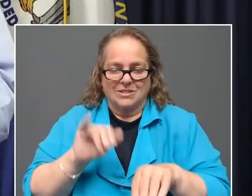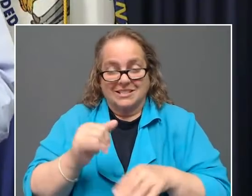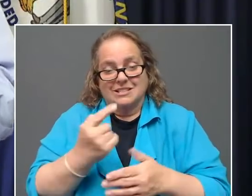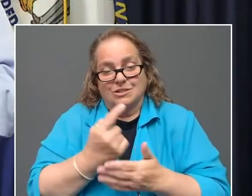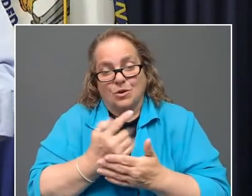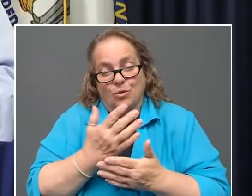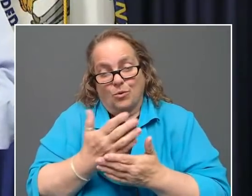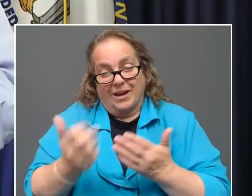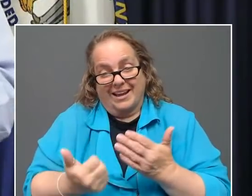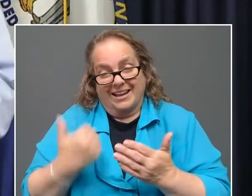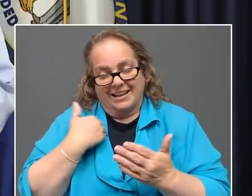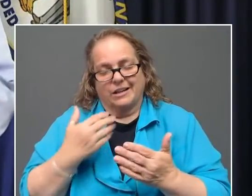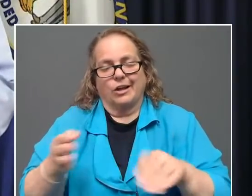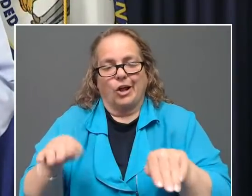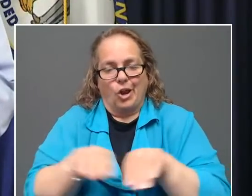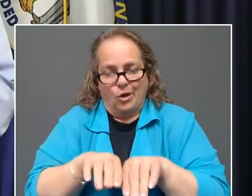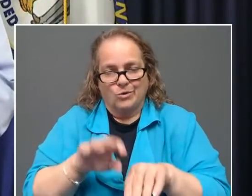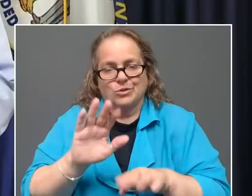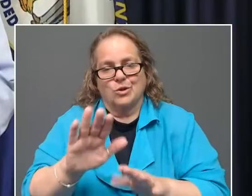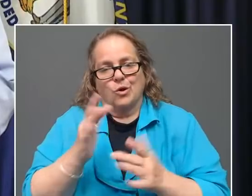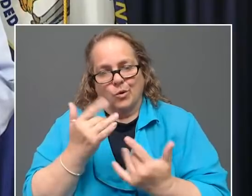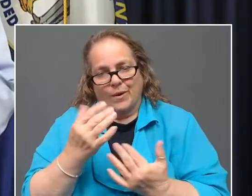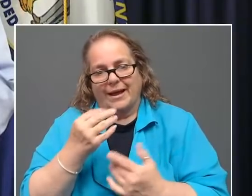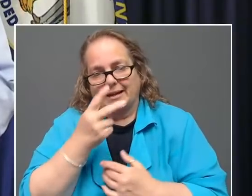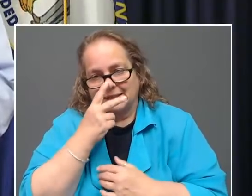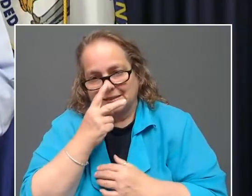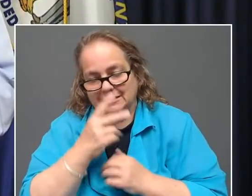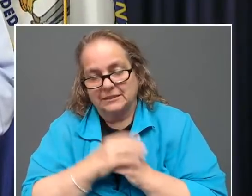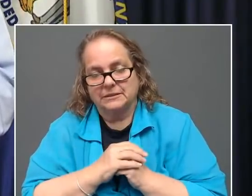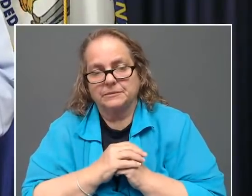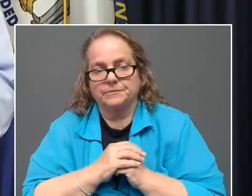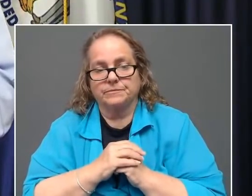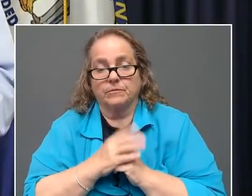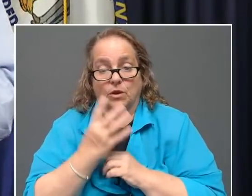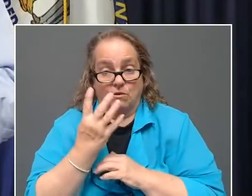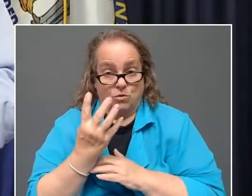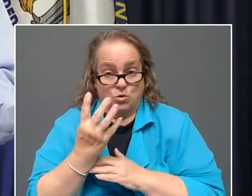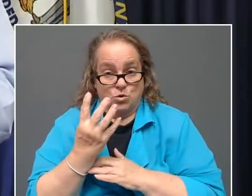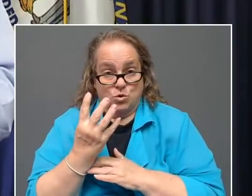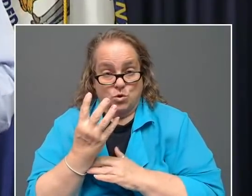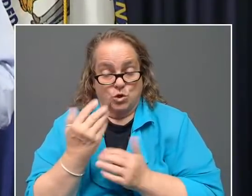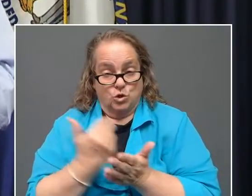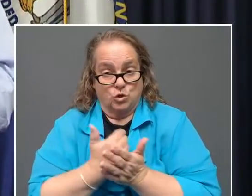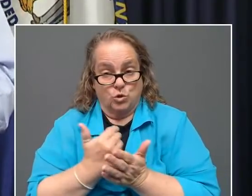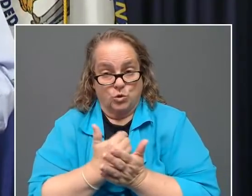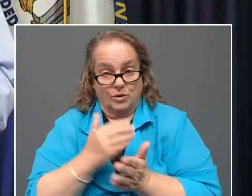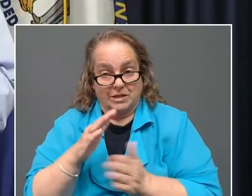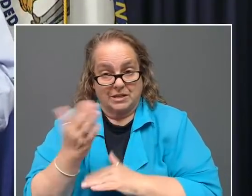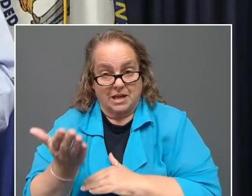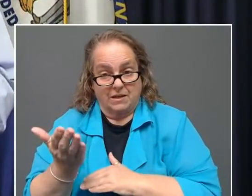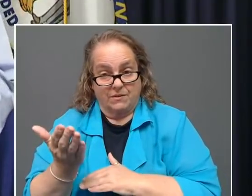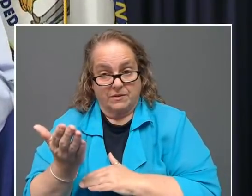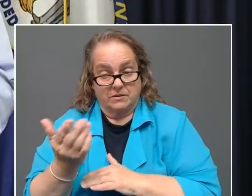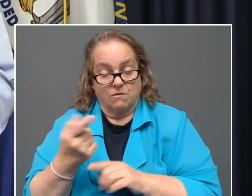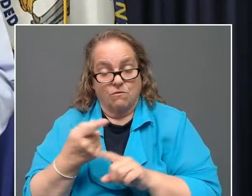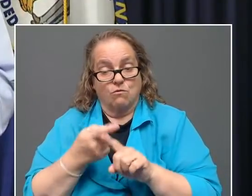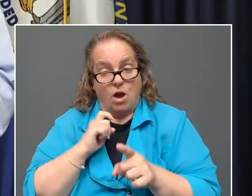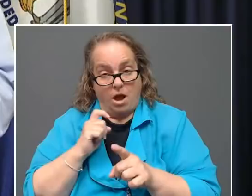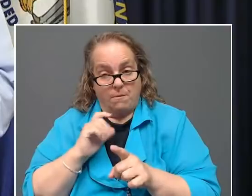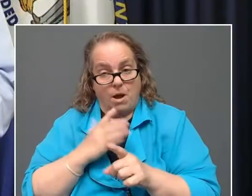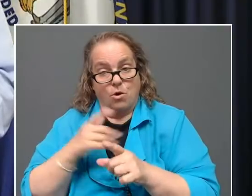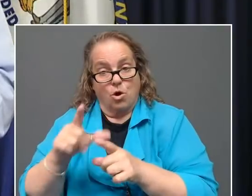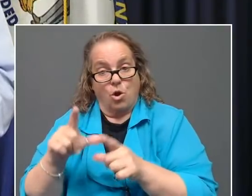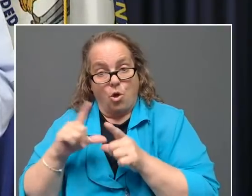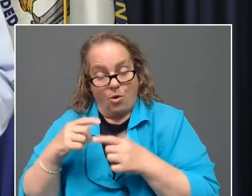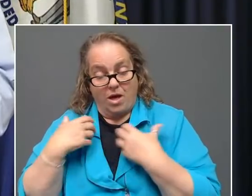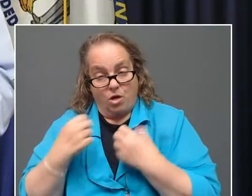just wait and see. We have 4 new deaths coming up from our local health departments, and we